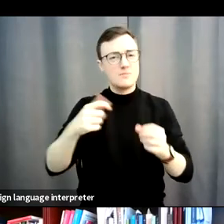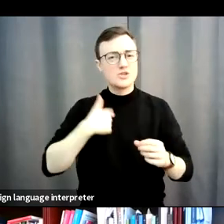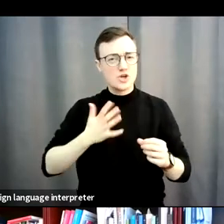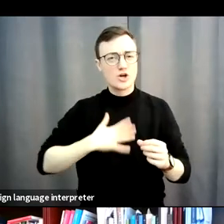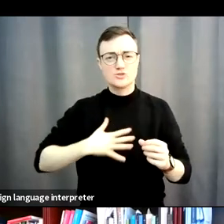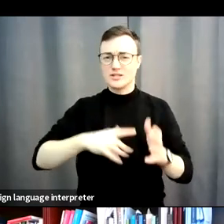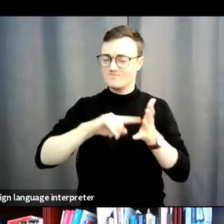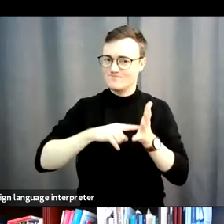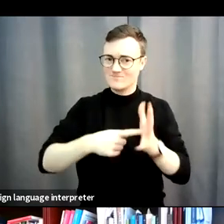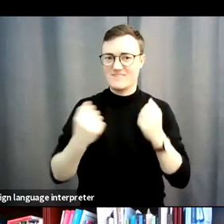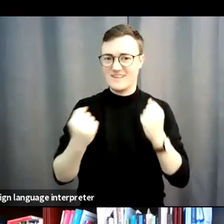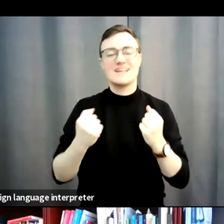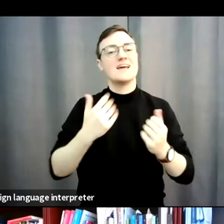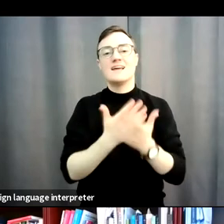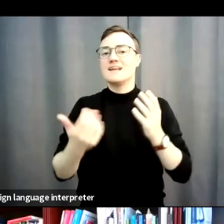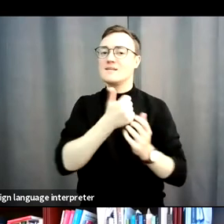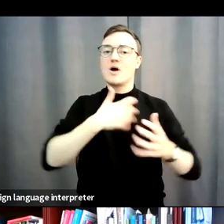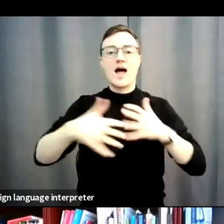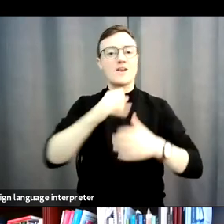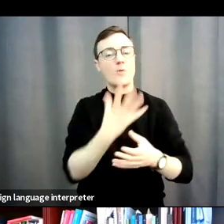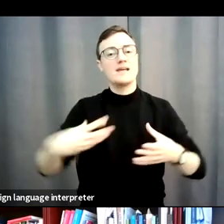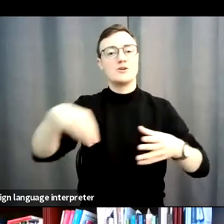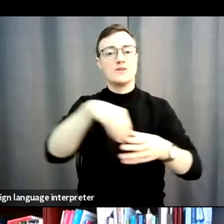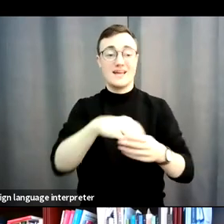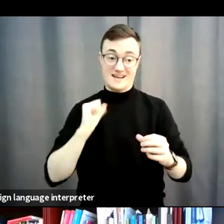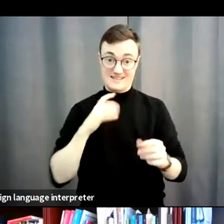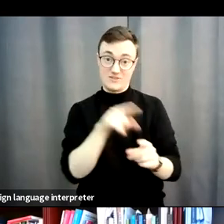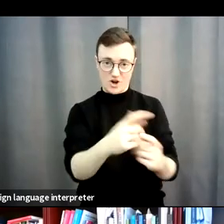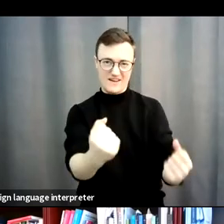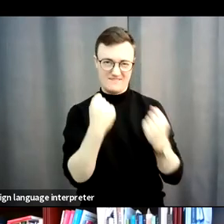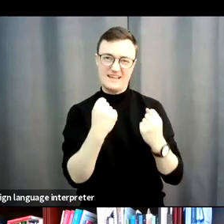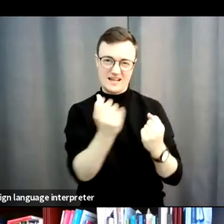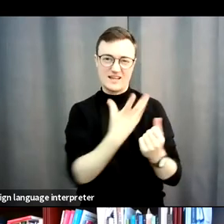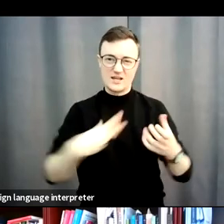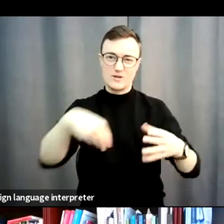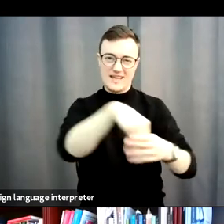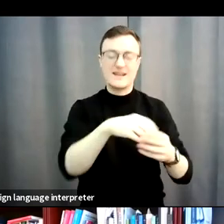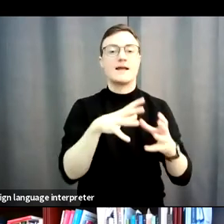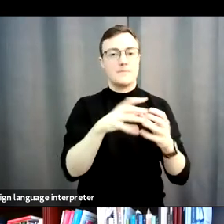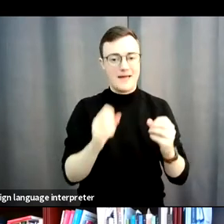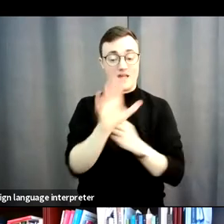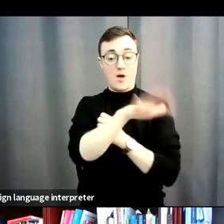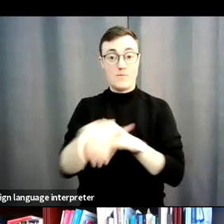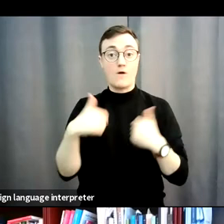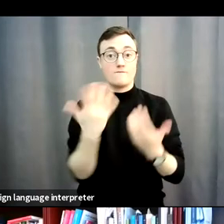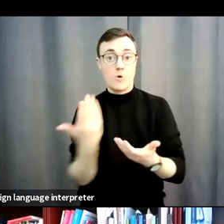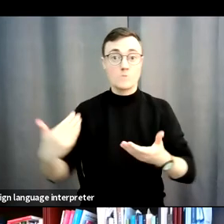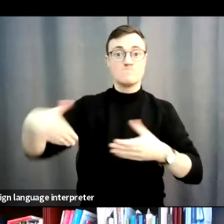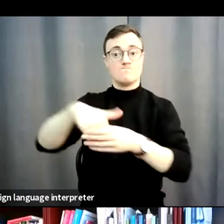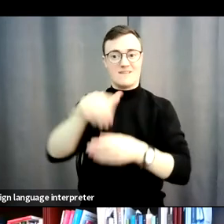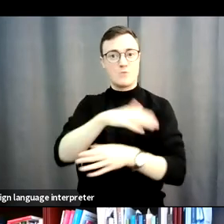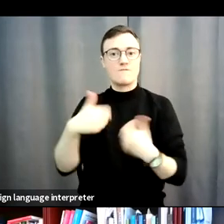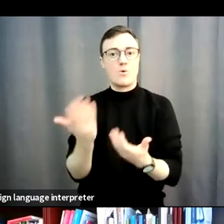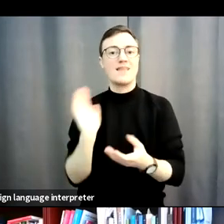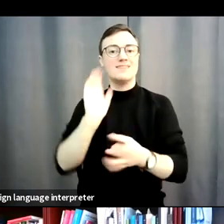not only for inclusion, which is important as an aim of itself, but including children and having children participate